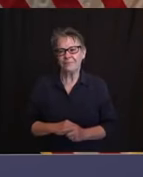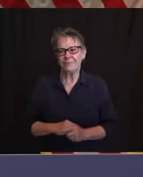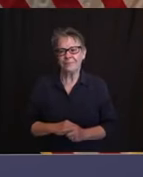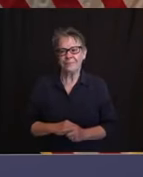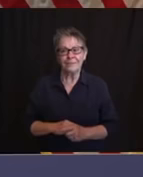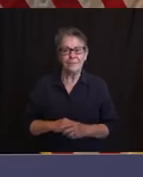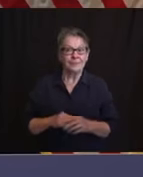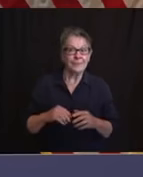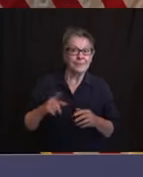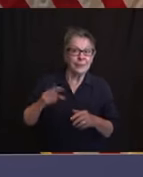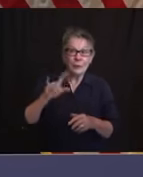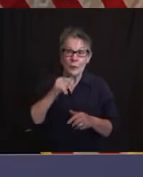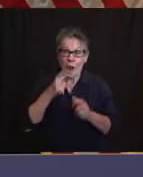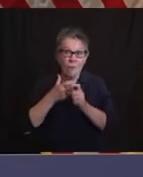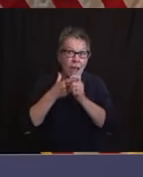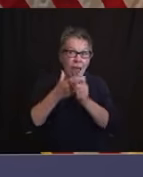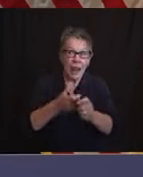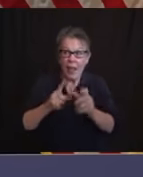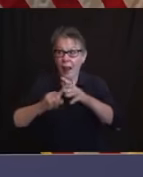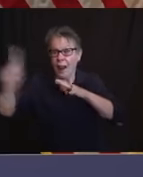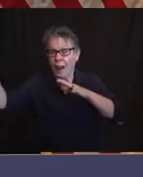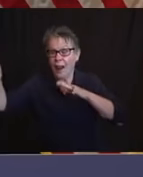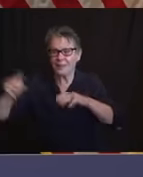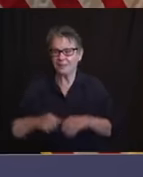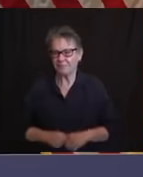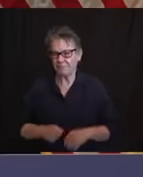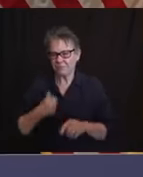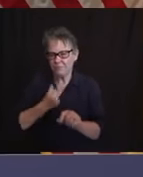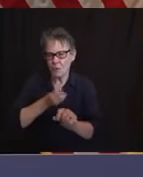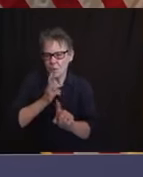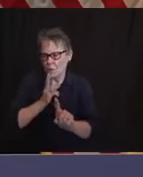So if you could bear with us on that, I would appreciate it. Thank you.